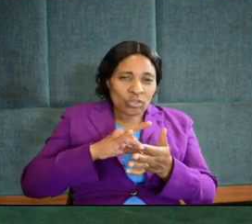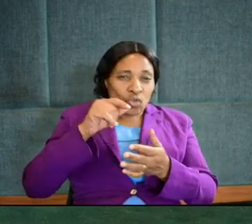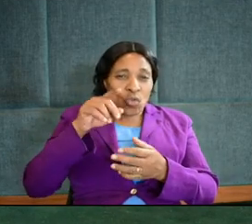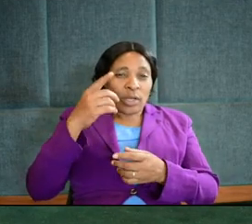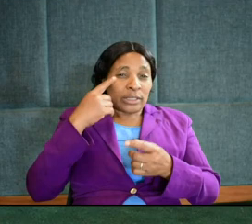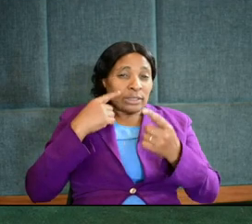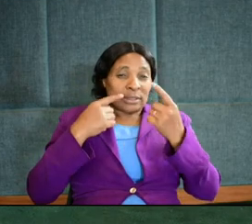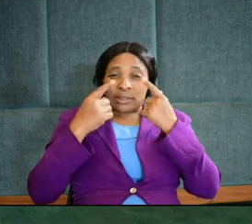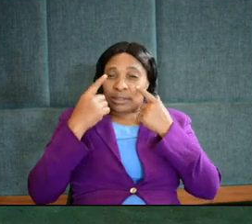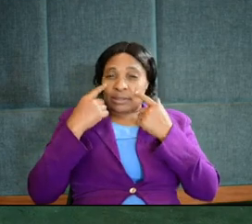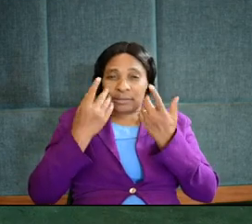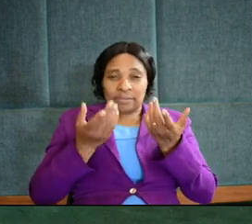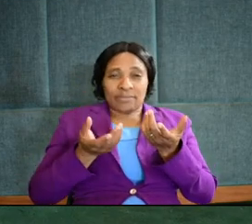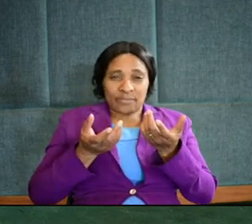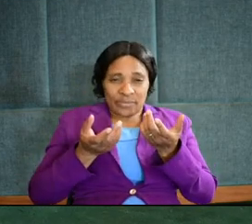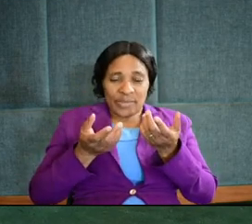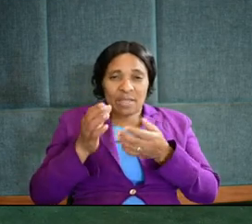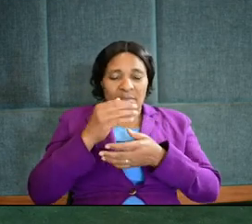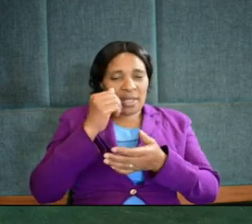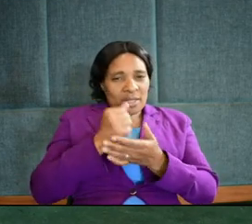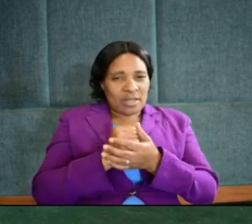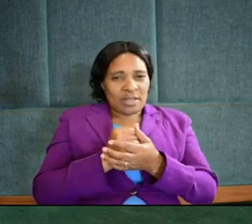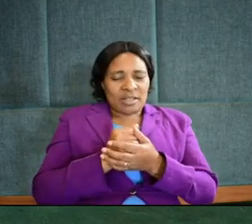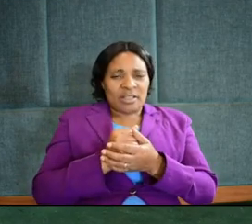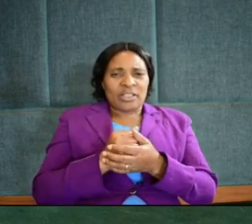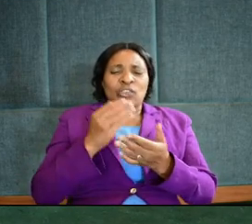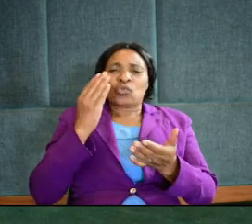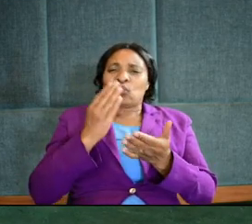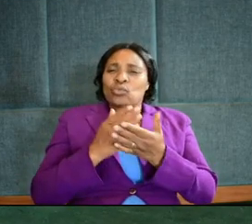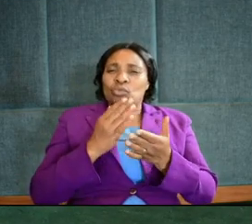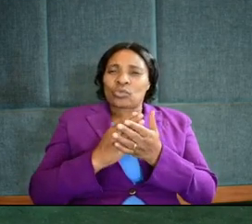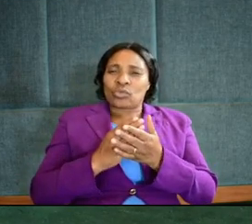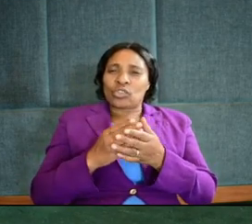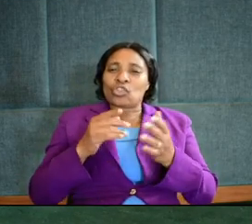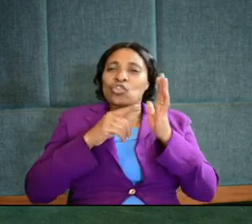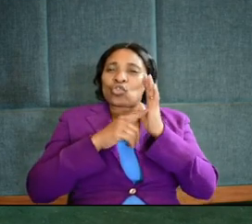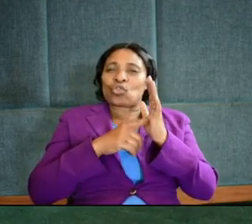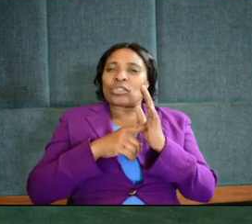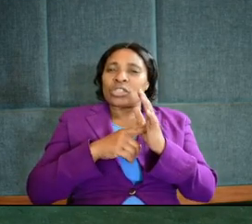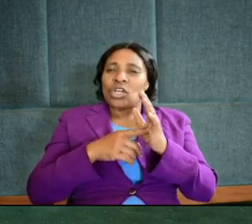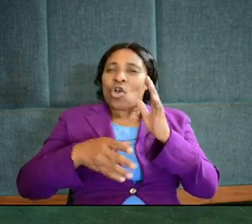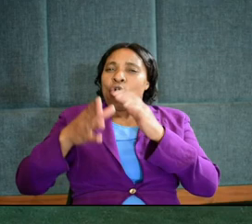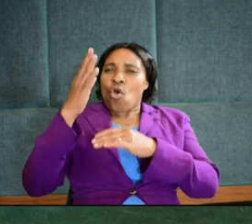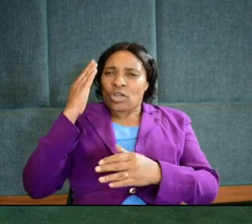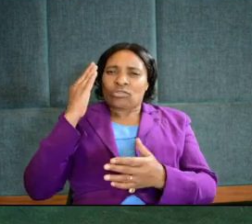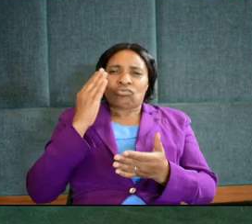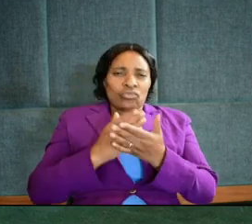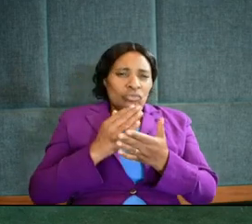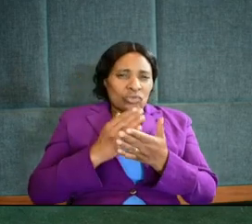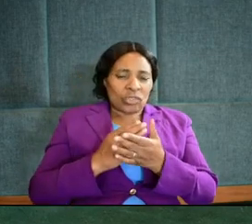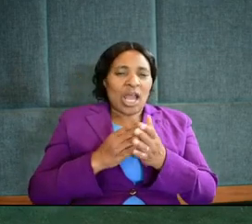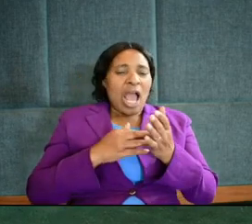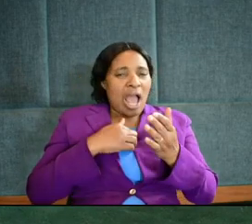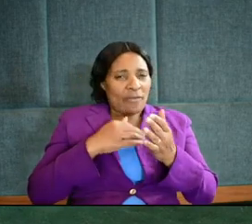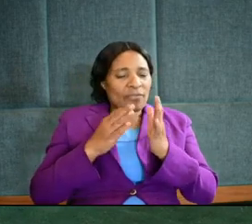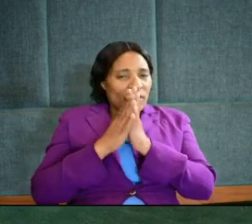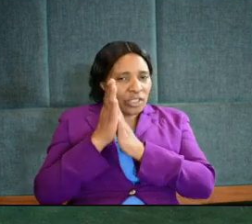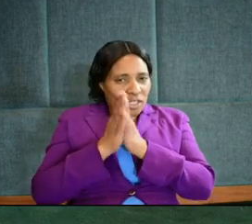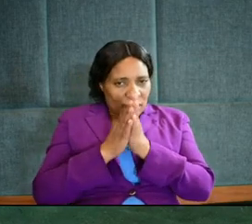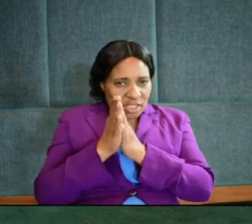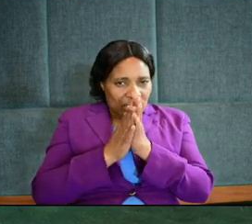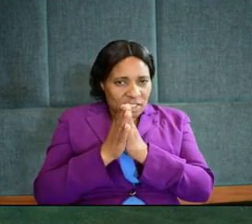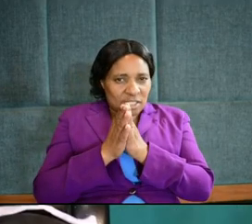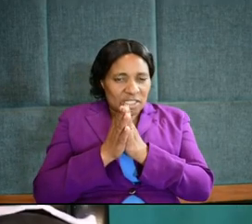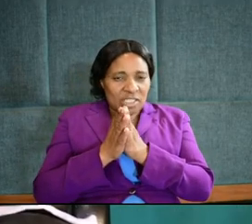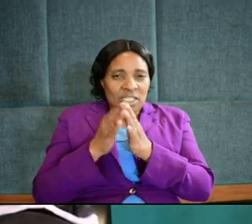tears. Amen. And ultimately, it also shows that God isn't really as interested in